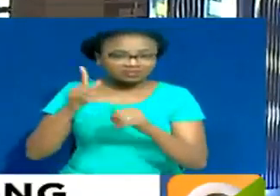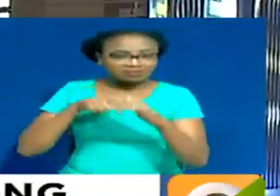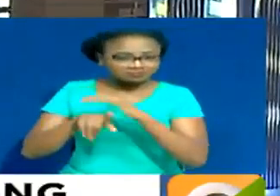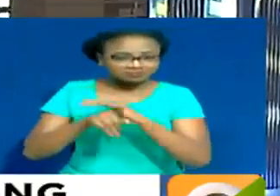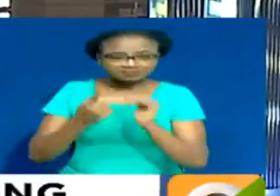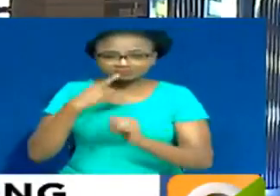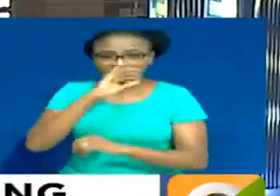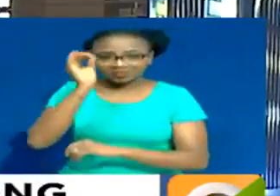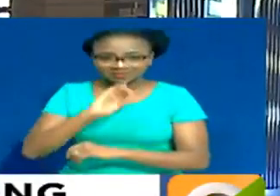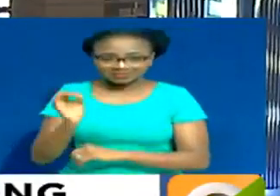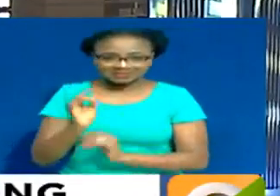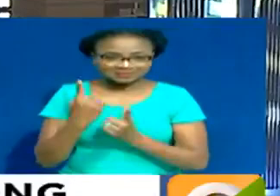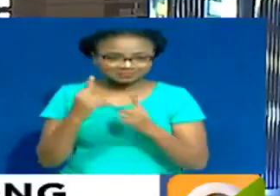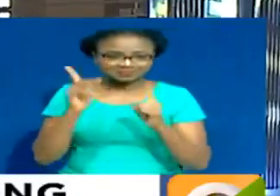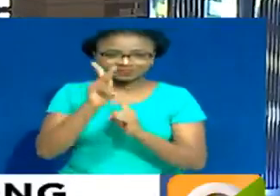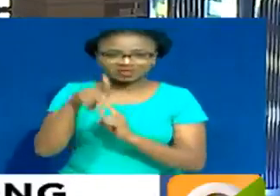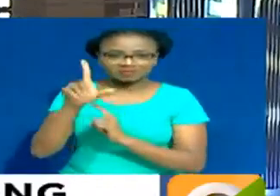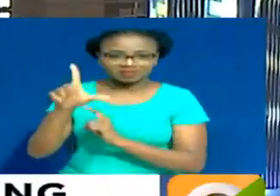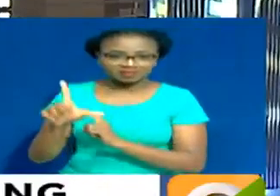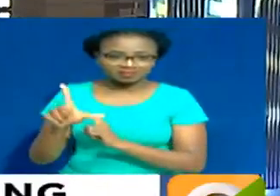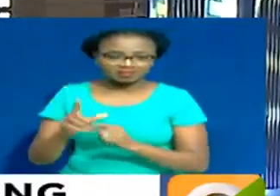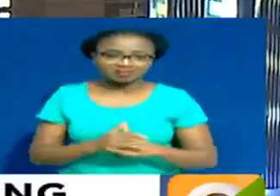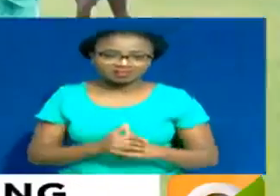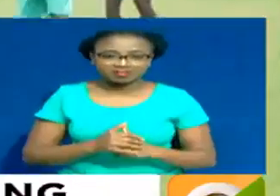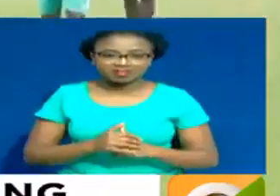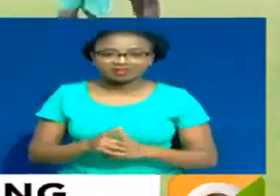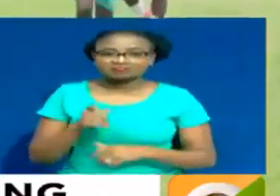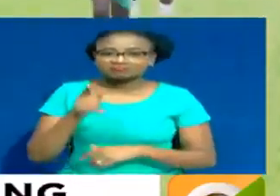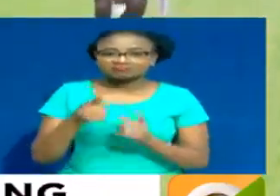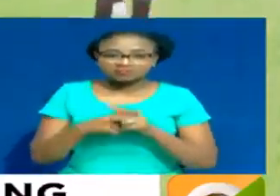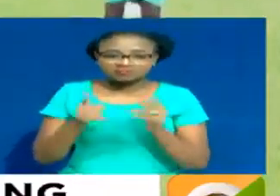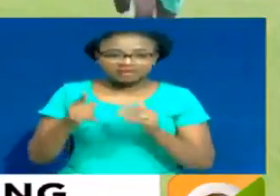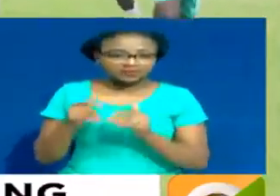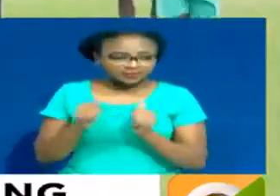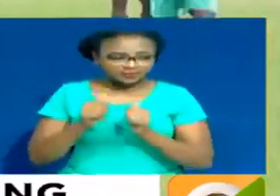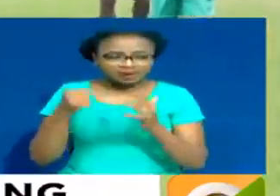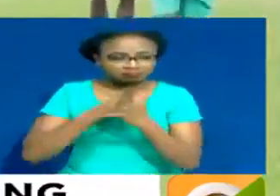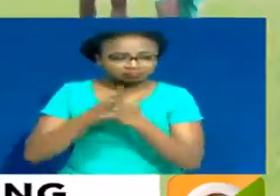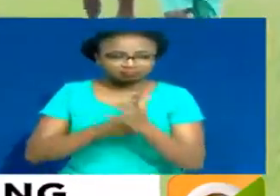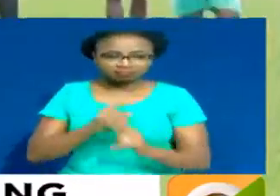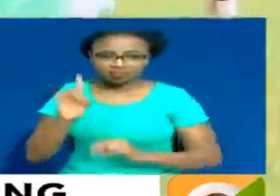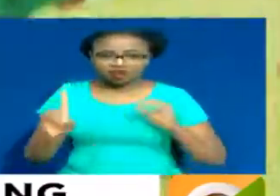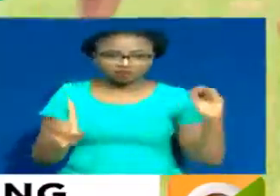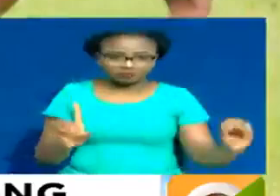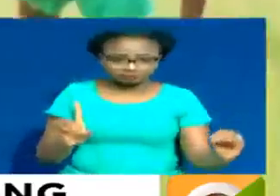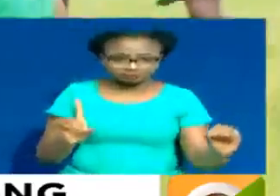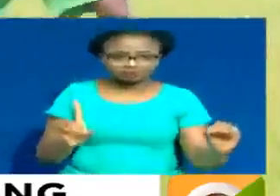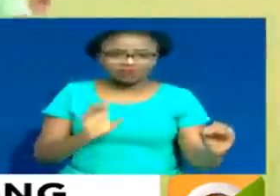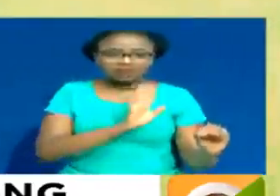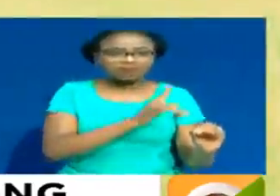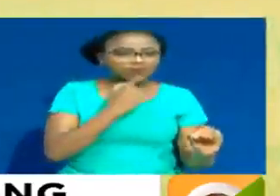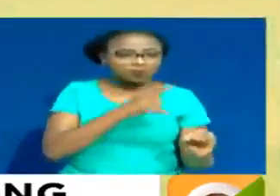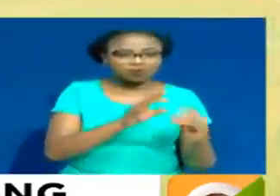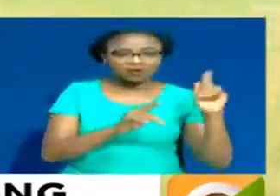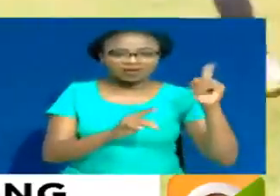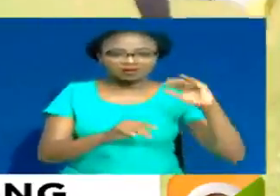record in the Football Kenya Federation Premier League. Kogalo kick-started the month with a hard-fought 1-0 win over league returners Nairobi